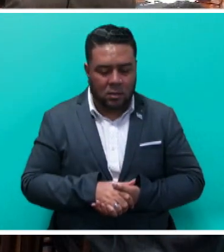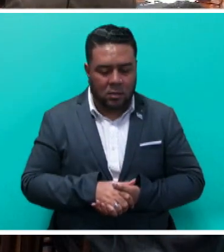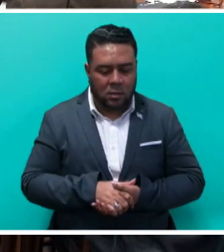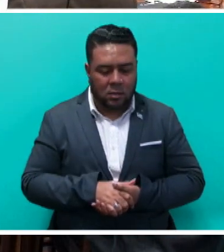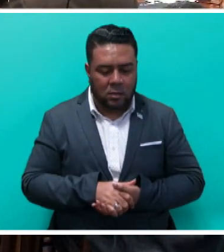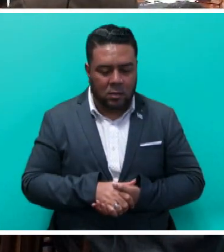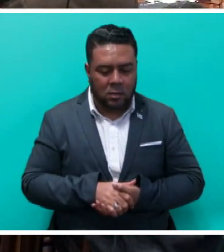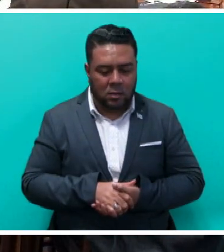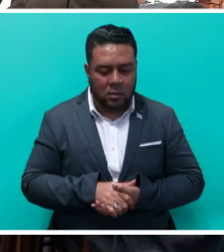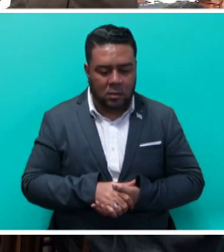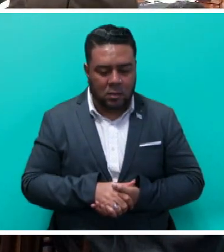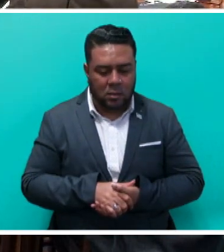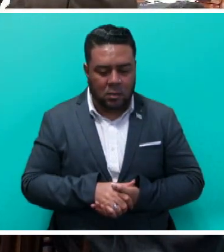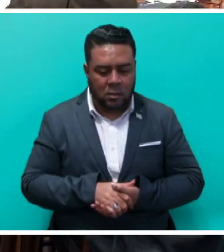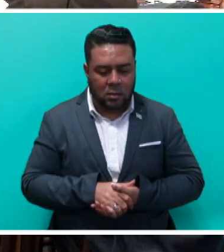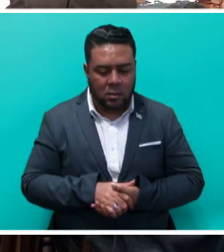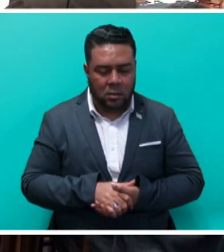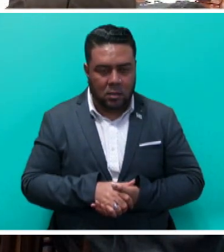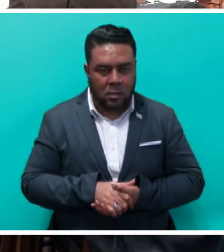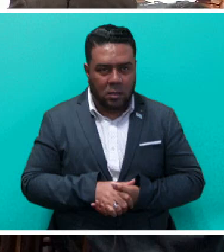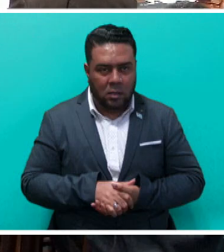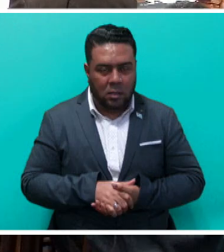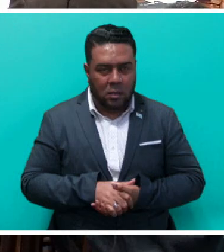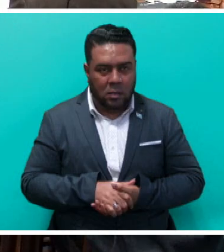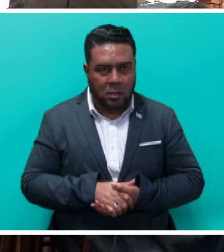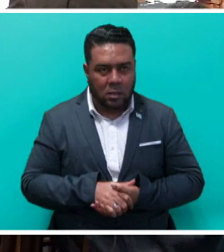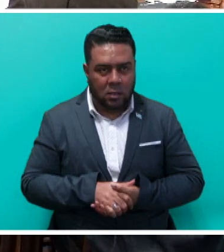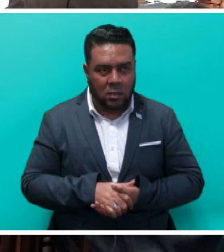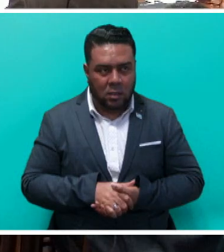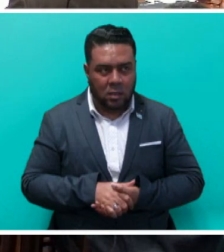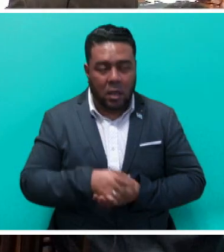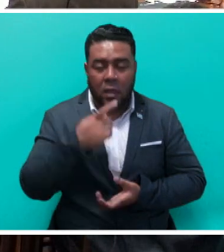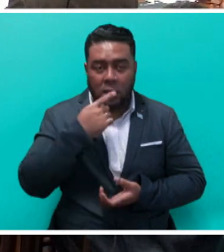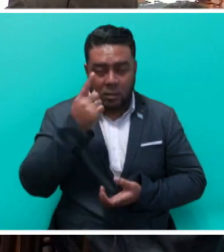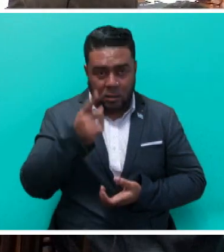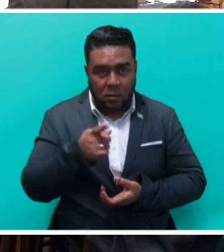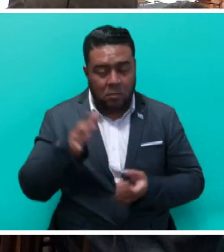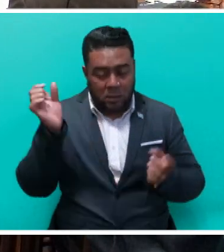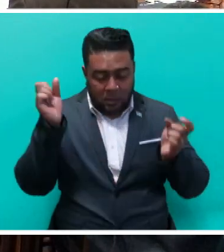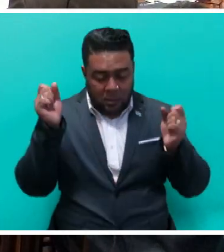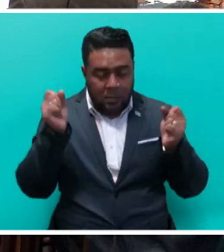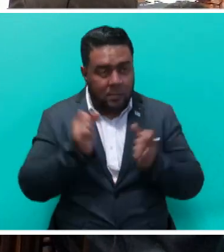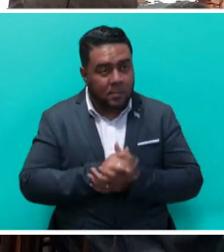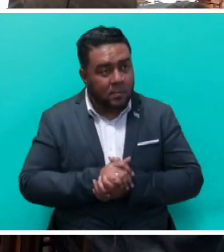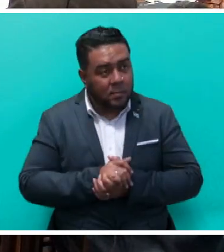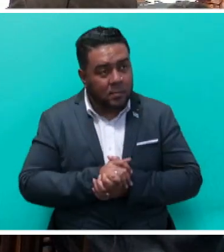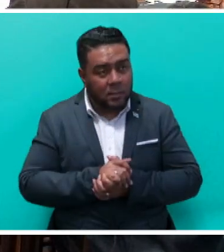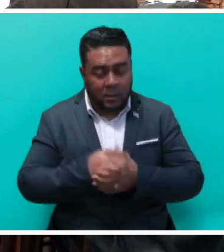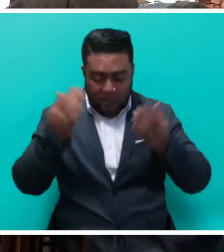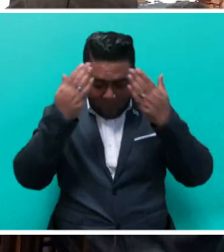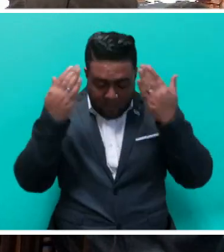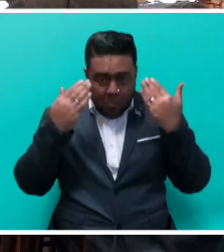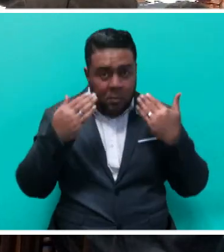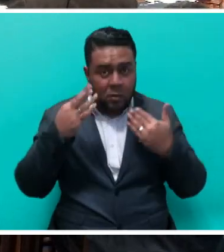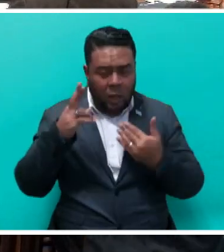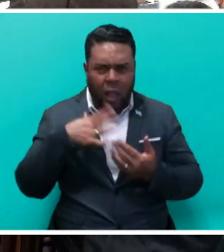I myself am a cane farmer. And I'll tell you, Mr. Speaker, sir, I just had a Viber message